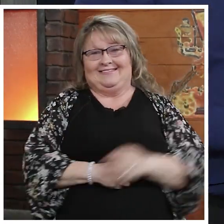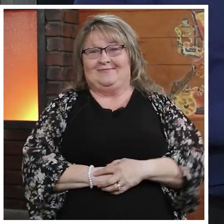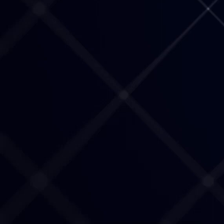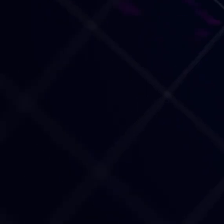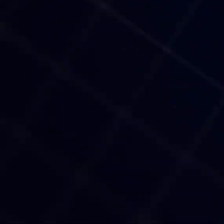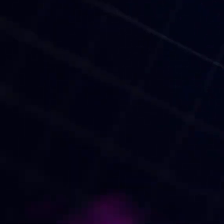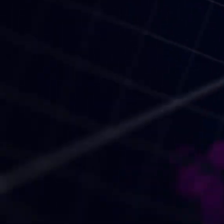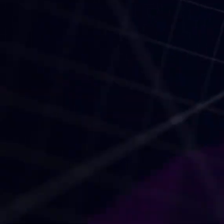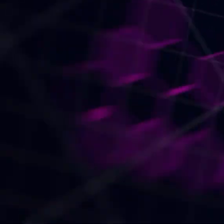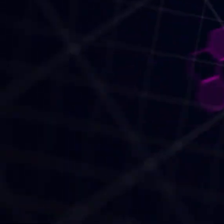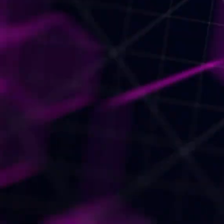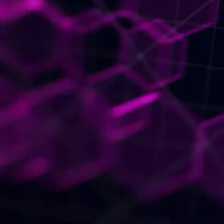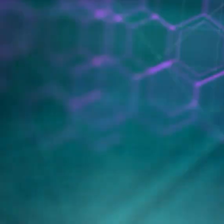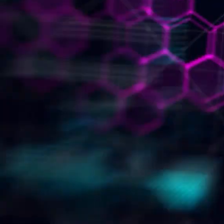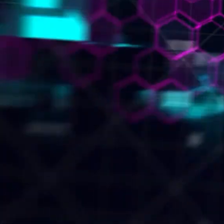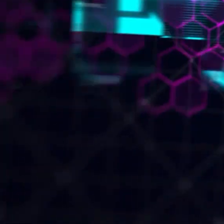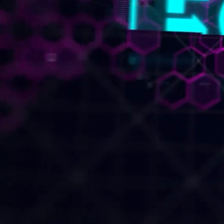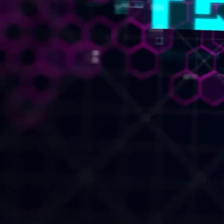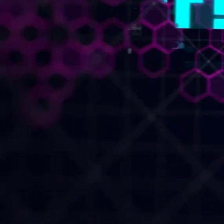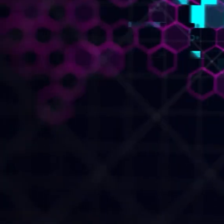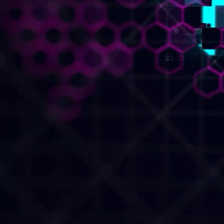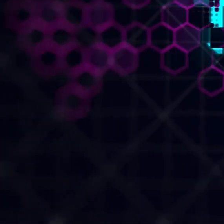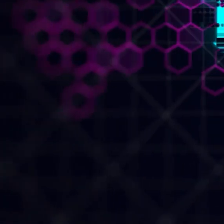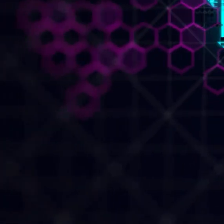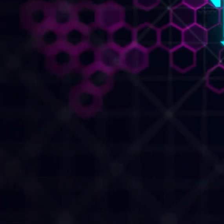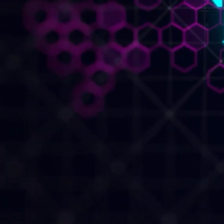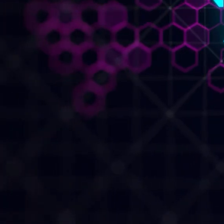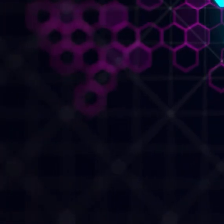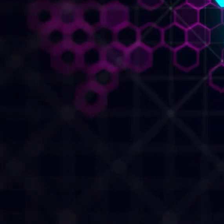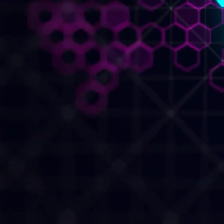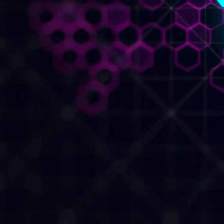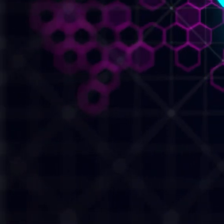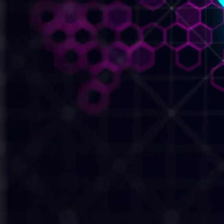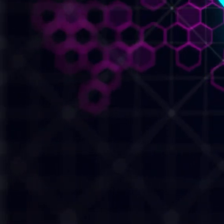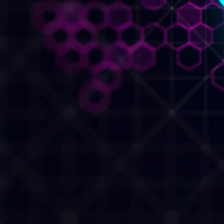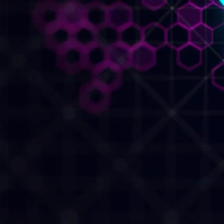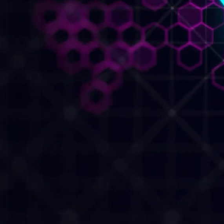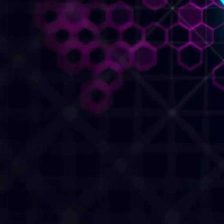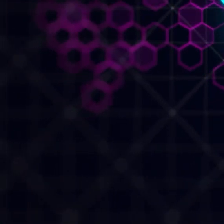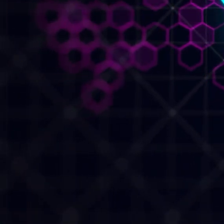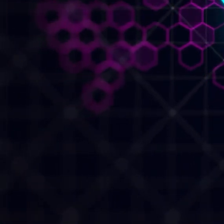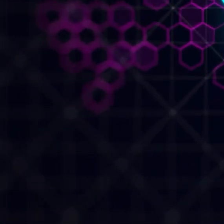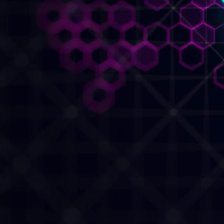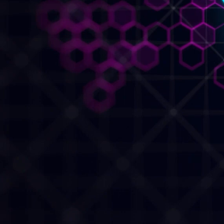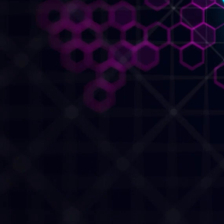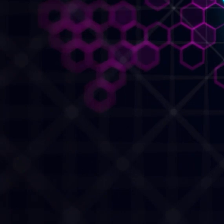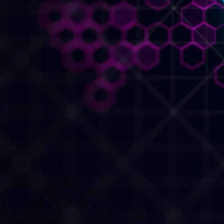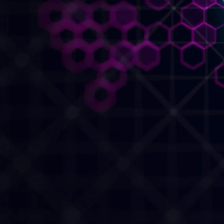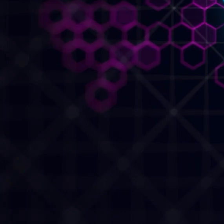Brought to you by Rogers Technology, transforming tech challenges into solutions.